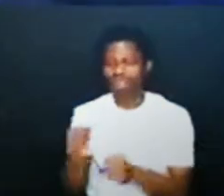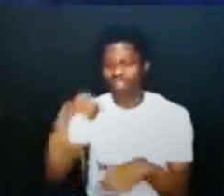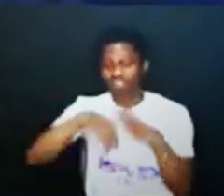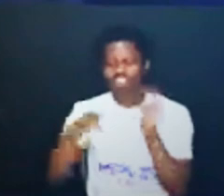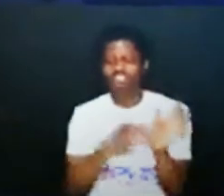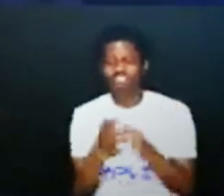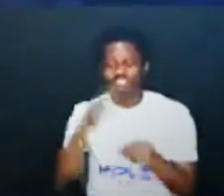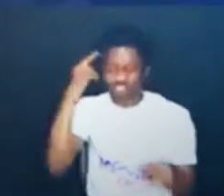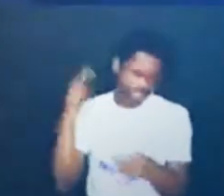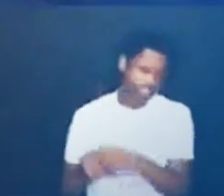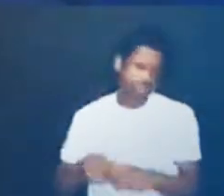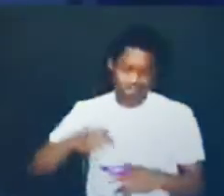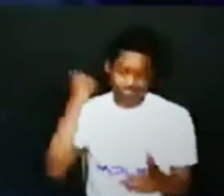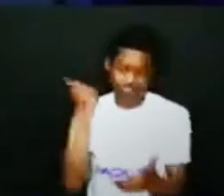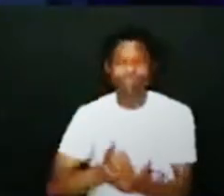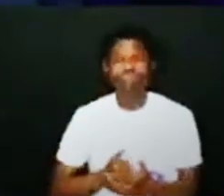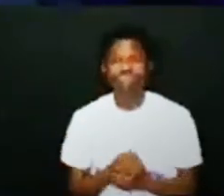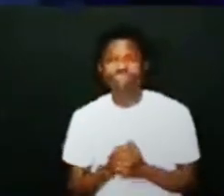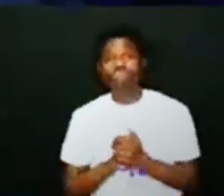I want